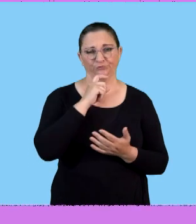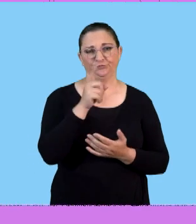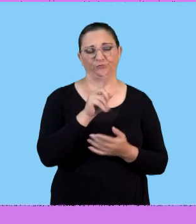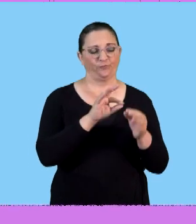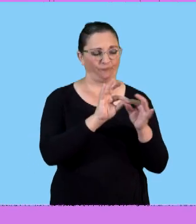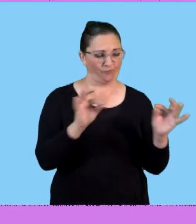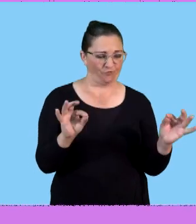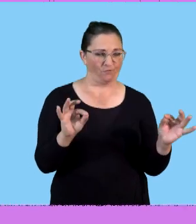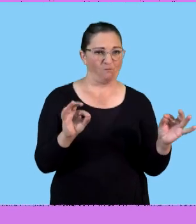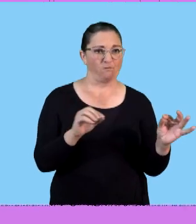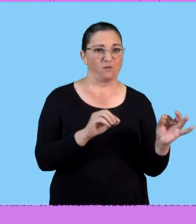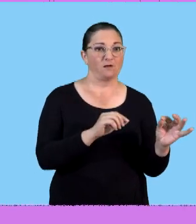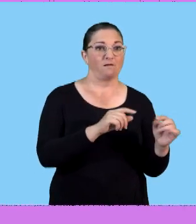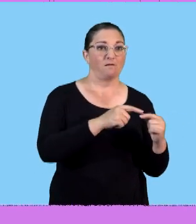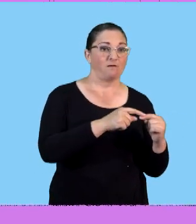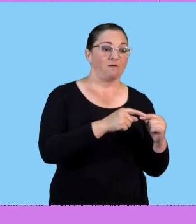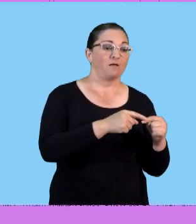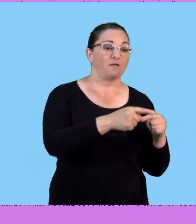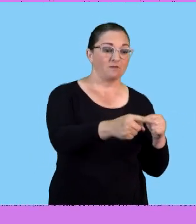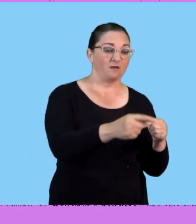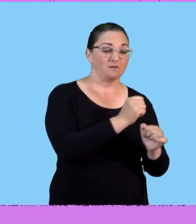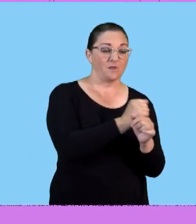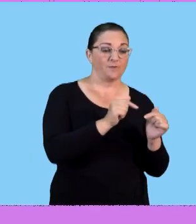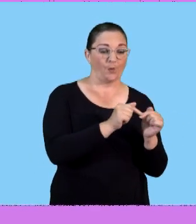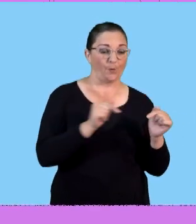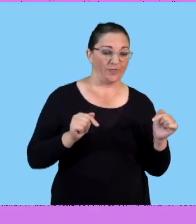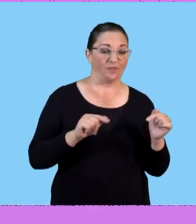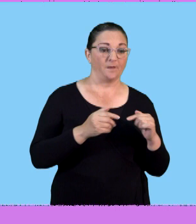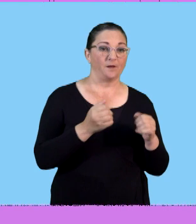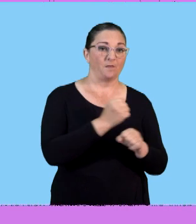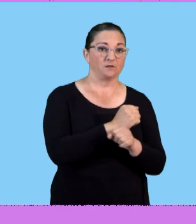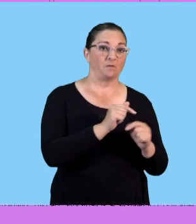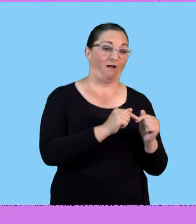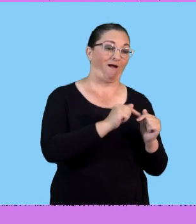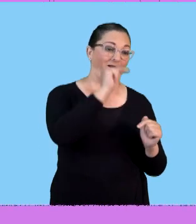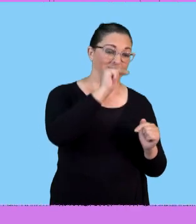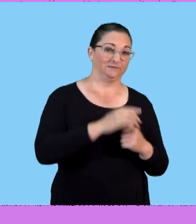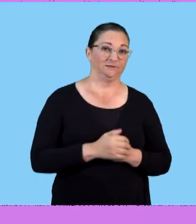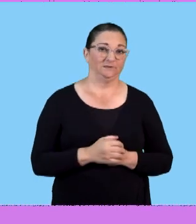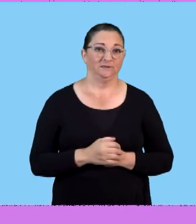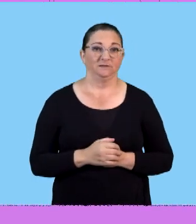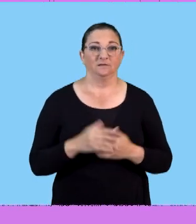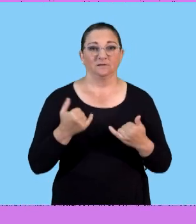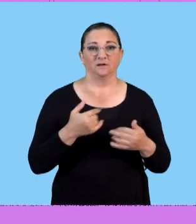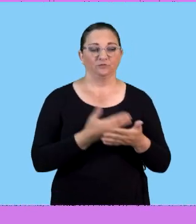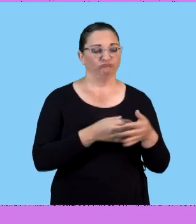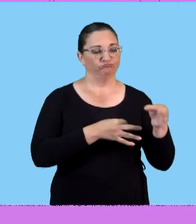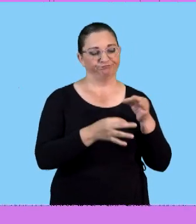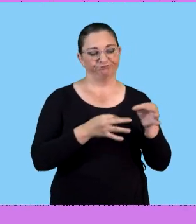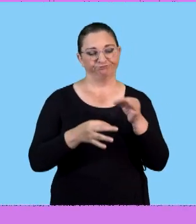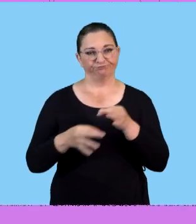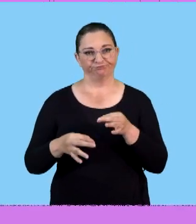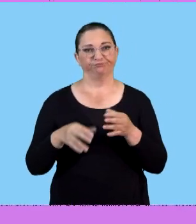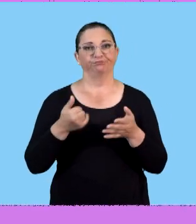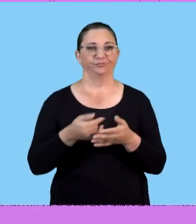I've indicated here, you may use the following formula, length multiplied by width multiplied by your height. So it's